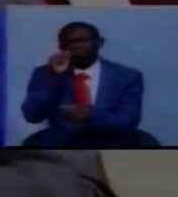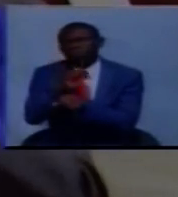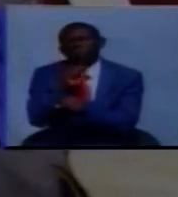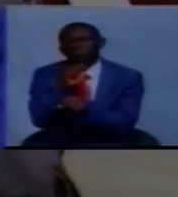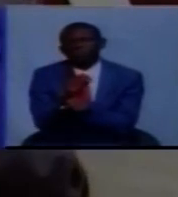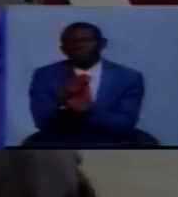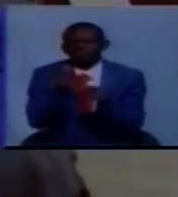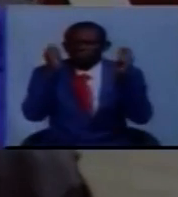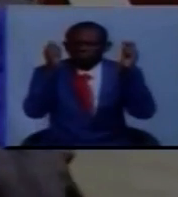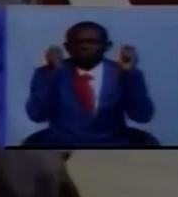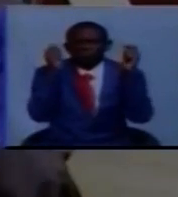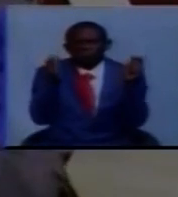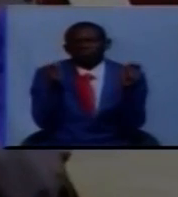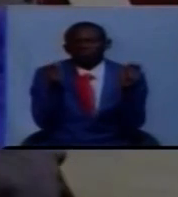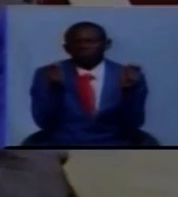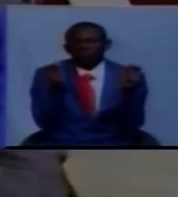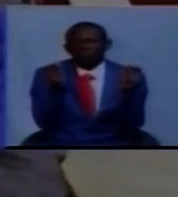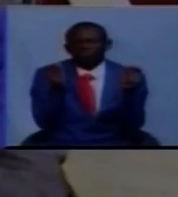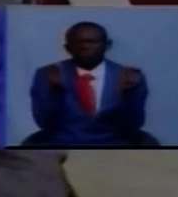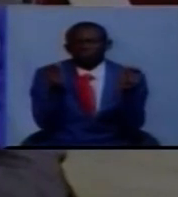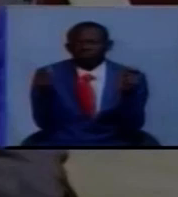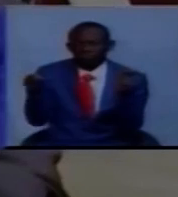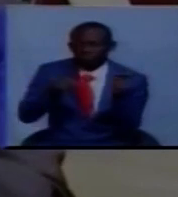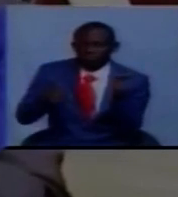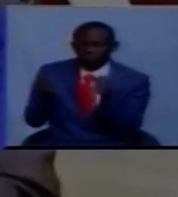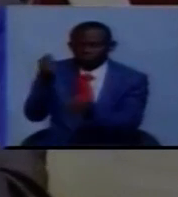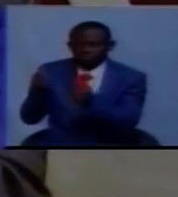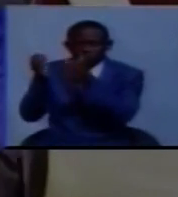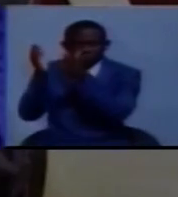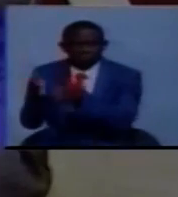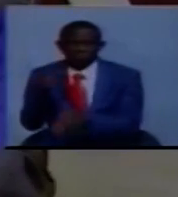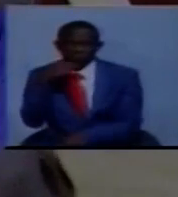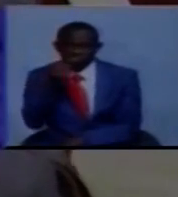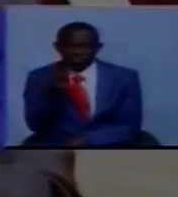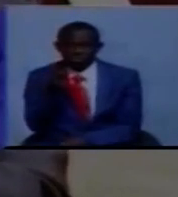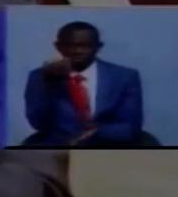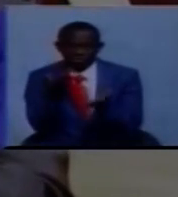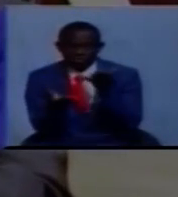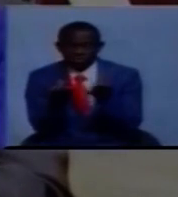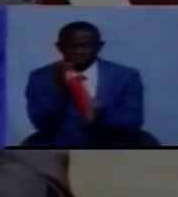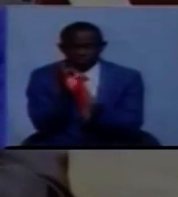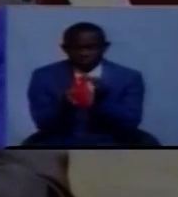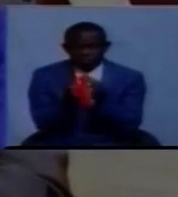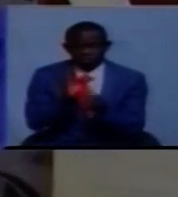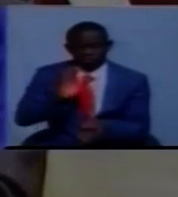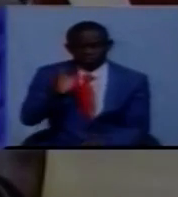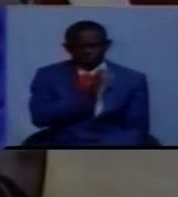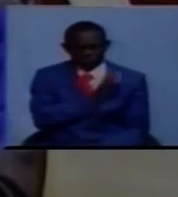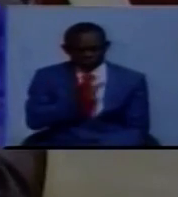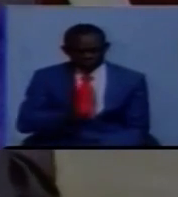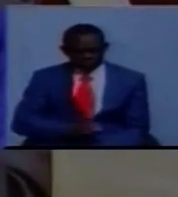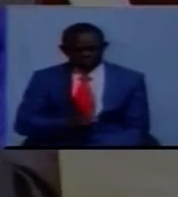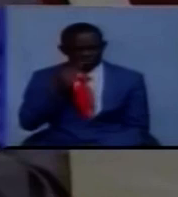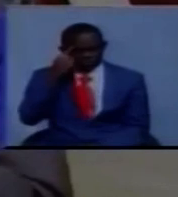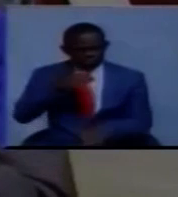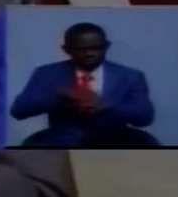saying if the transporters do not get business, then we are not going out to deliver.